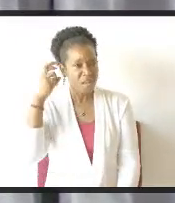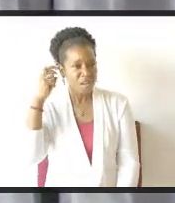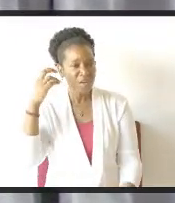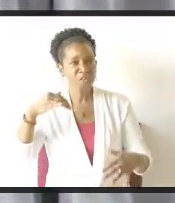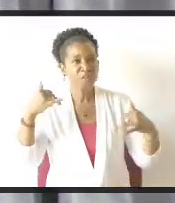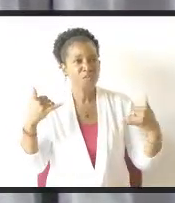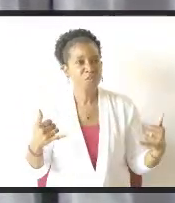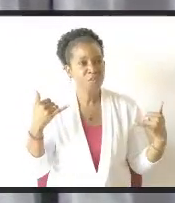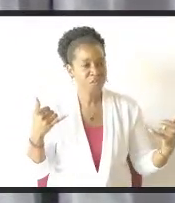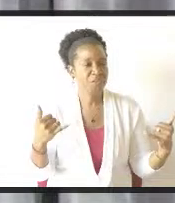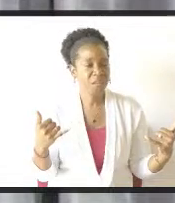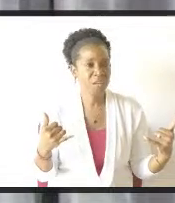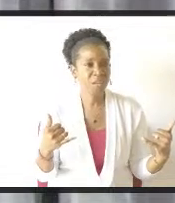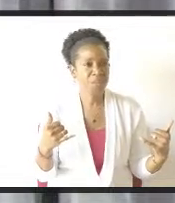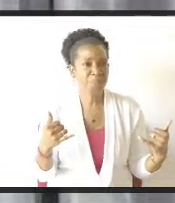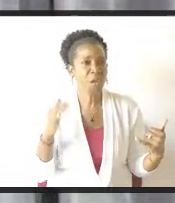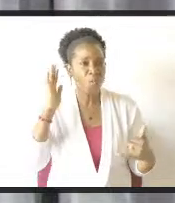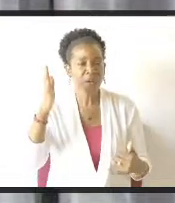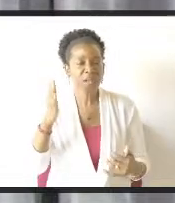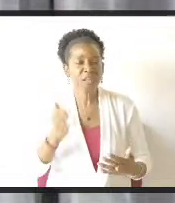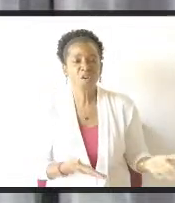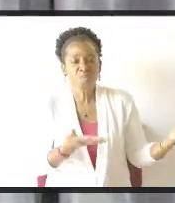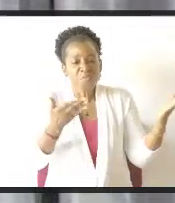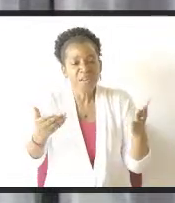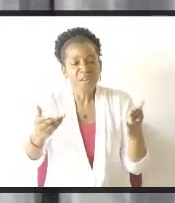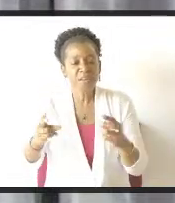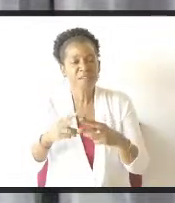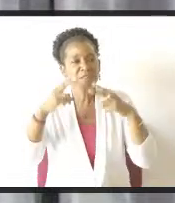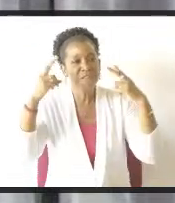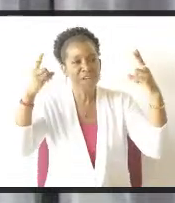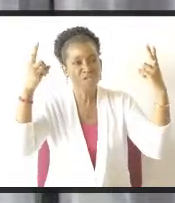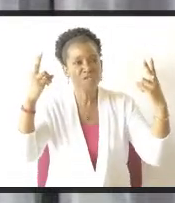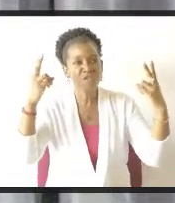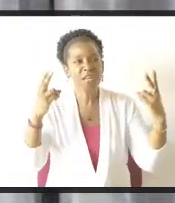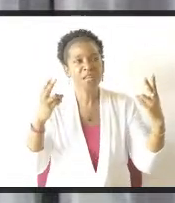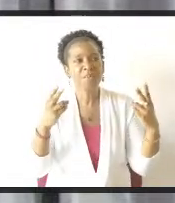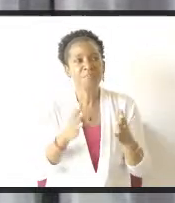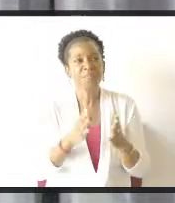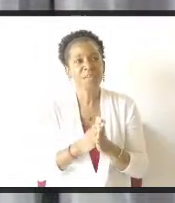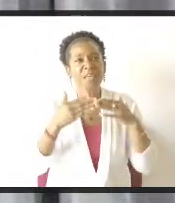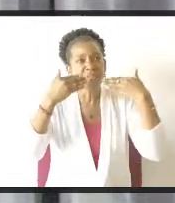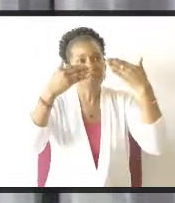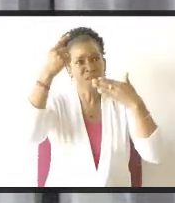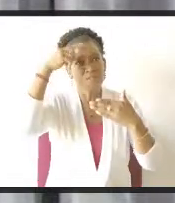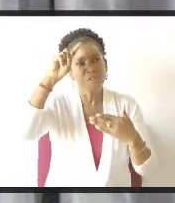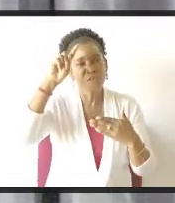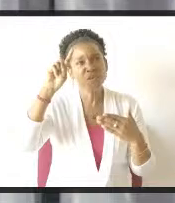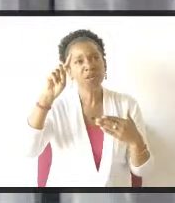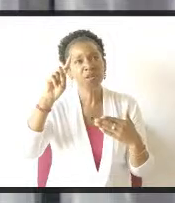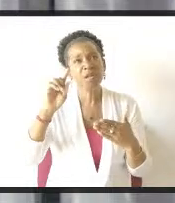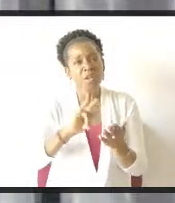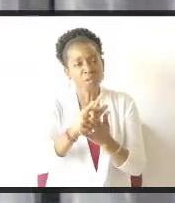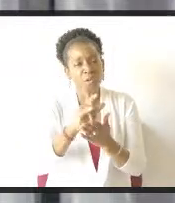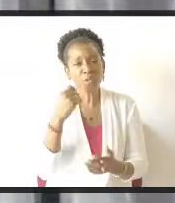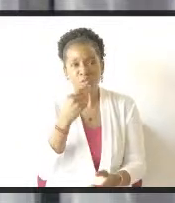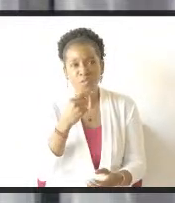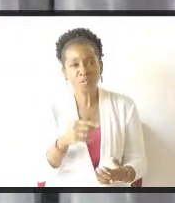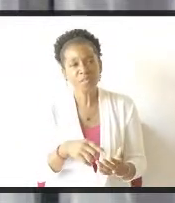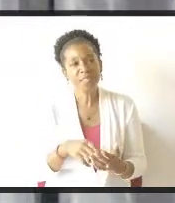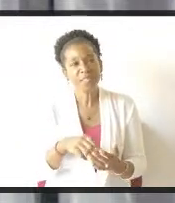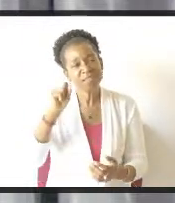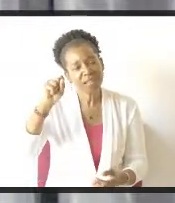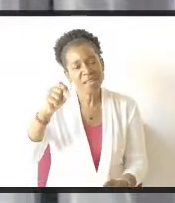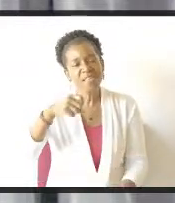when we fail to obey you. Thank you for those who raise their hands. Thank you, Lord, that you're able to say